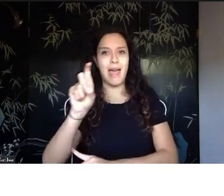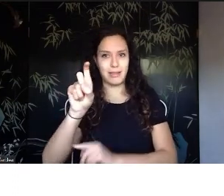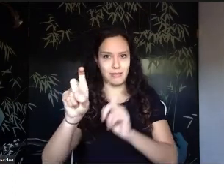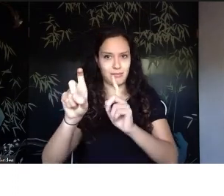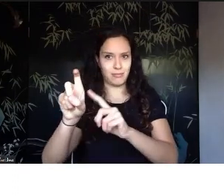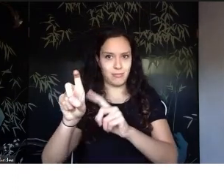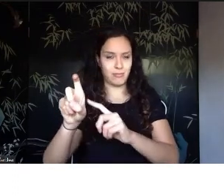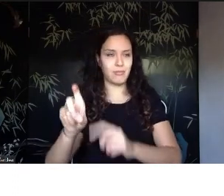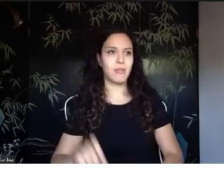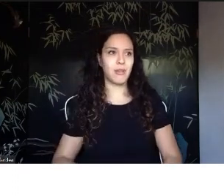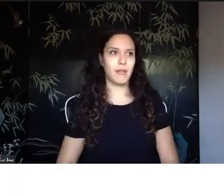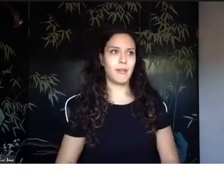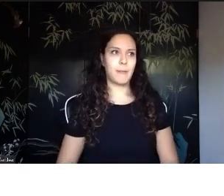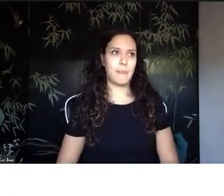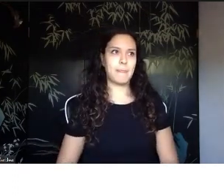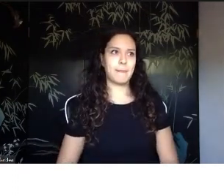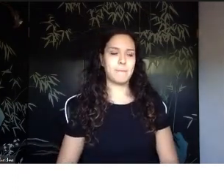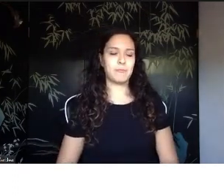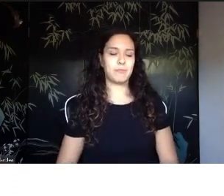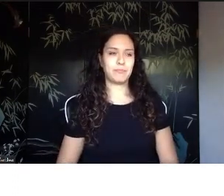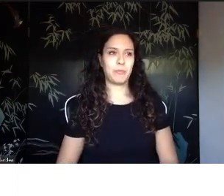5 people,